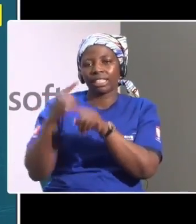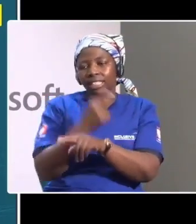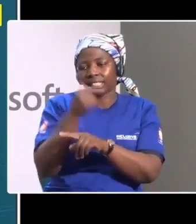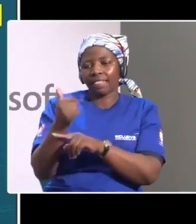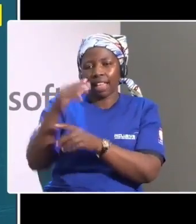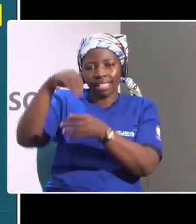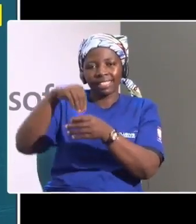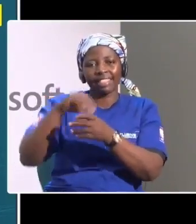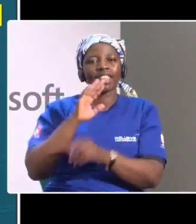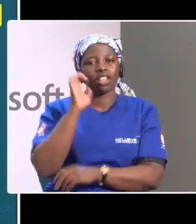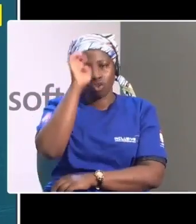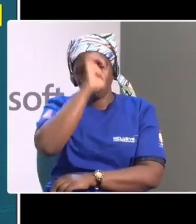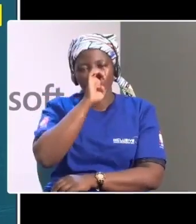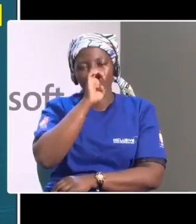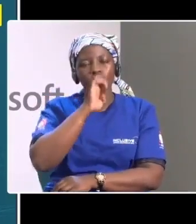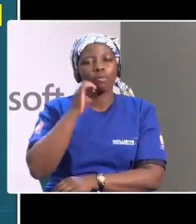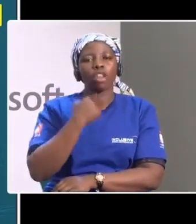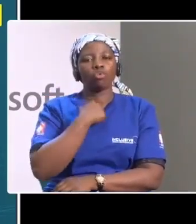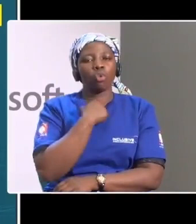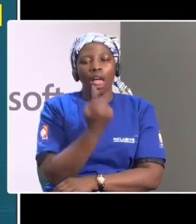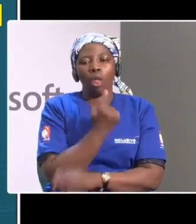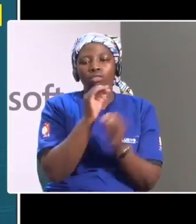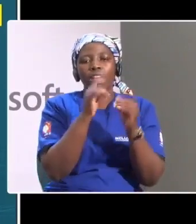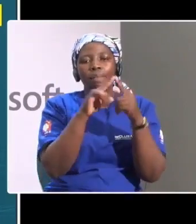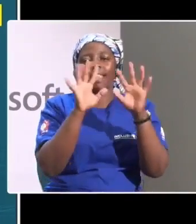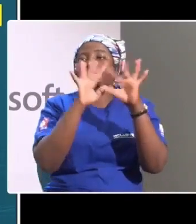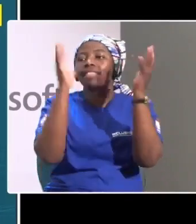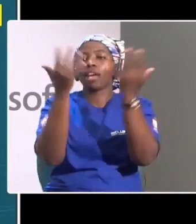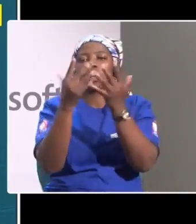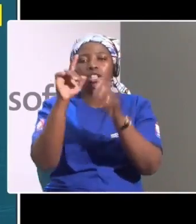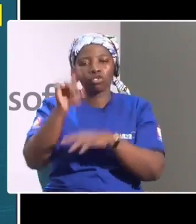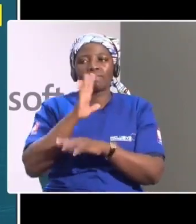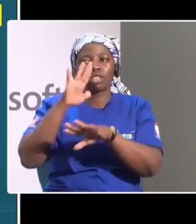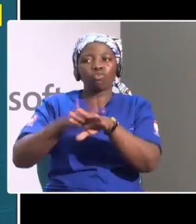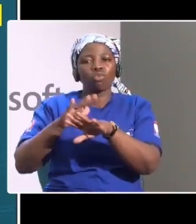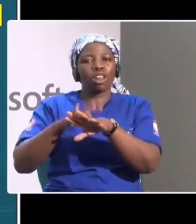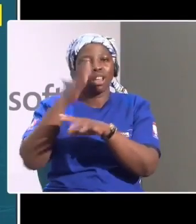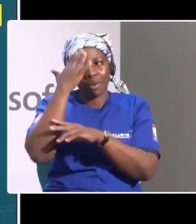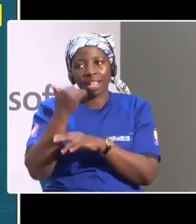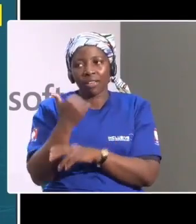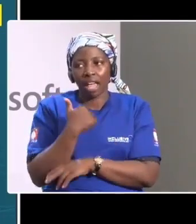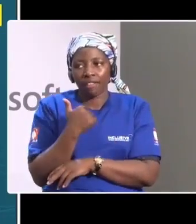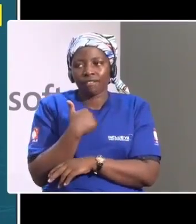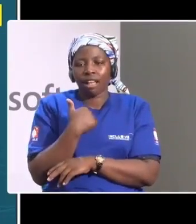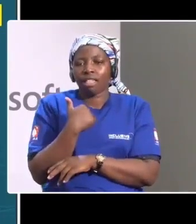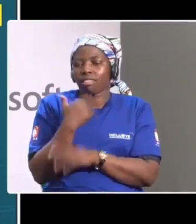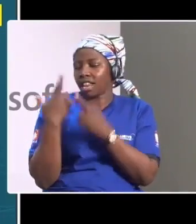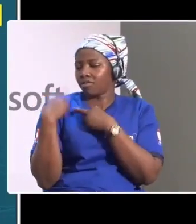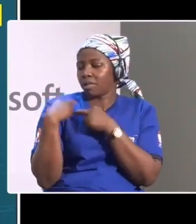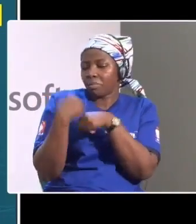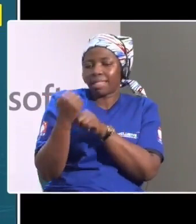Union, but worldwide. It would be really good that it is worldwide. We do not have a mandate to make it worldwide